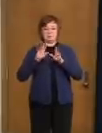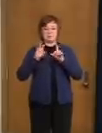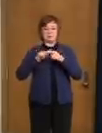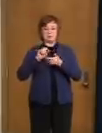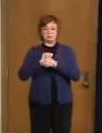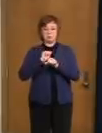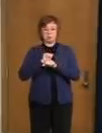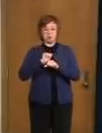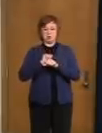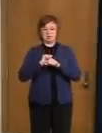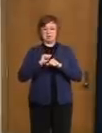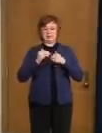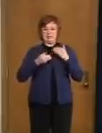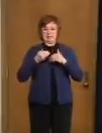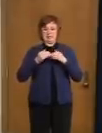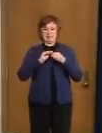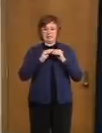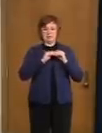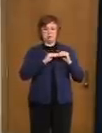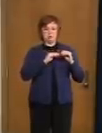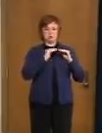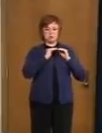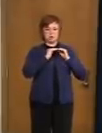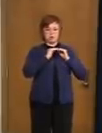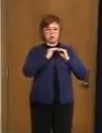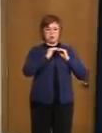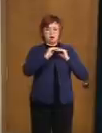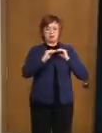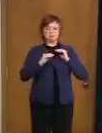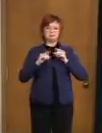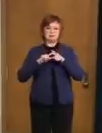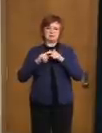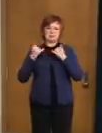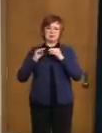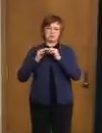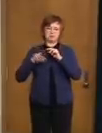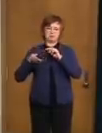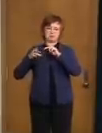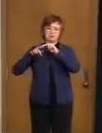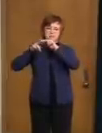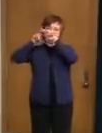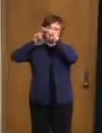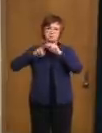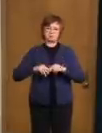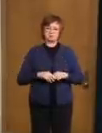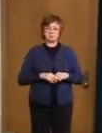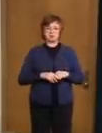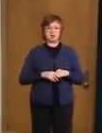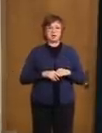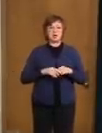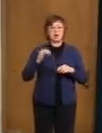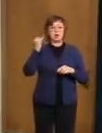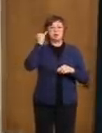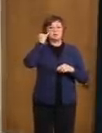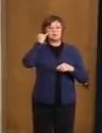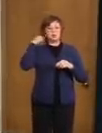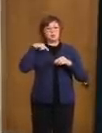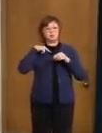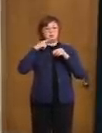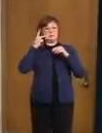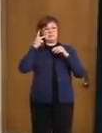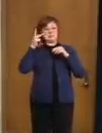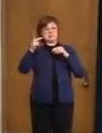And definitely right now, we definitely have to see a downward trend which is sustained. I've always said,